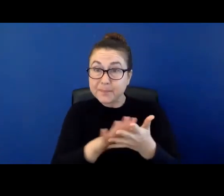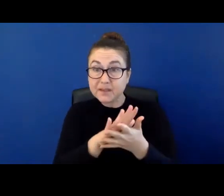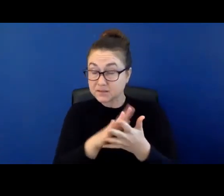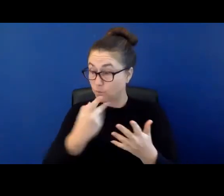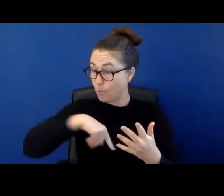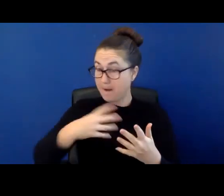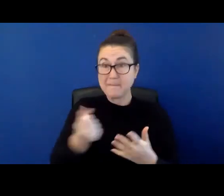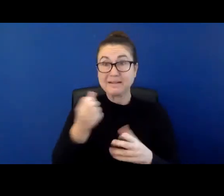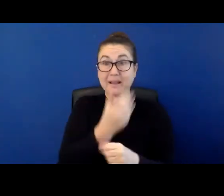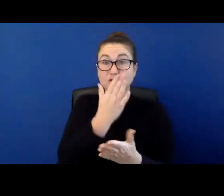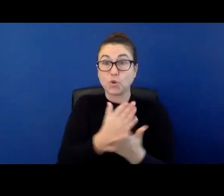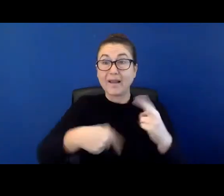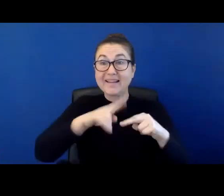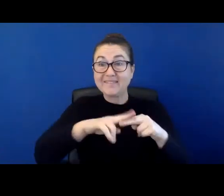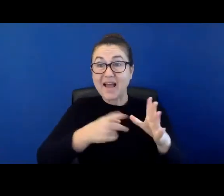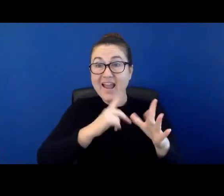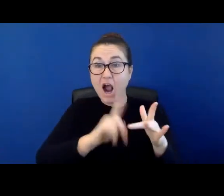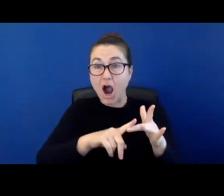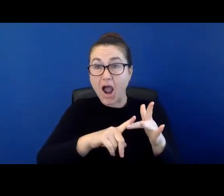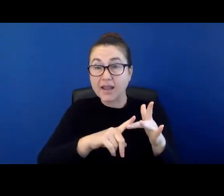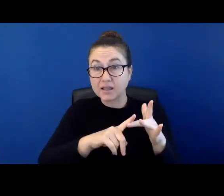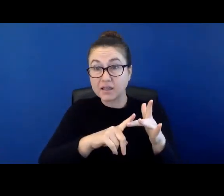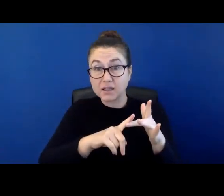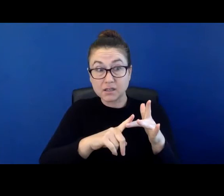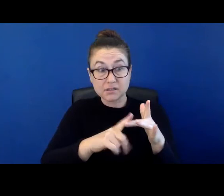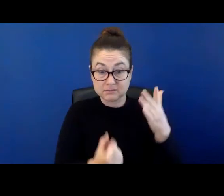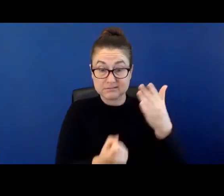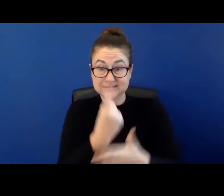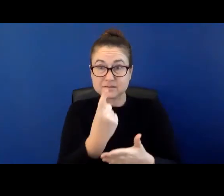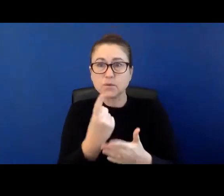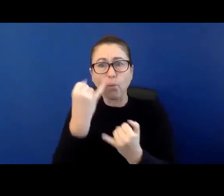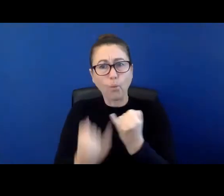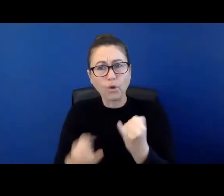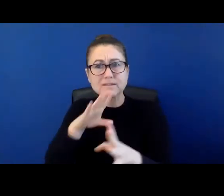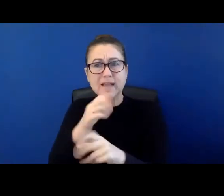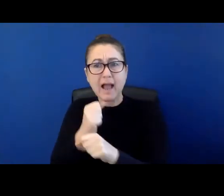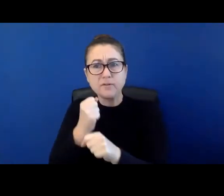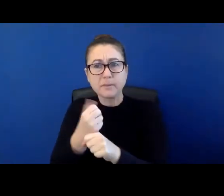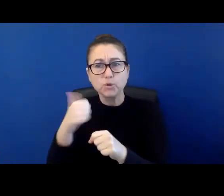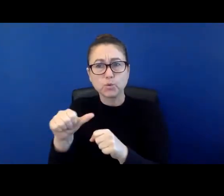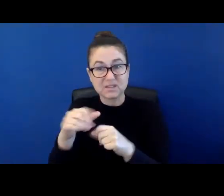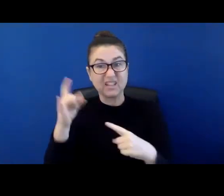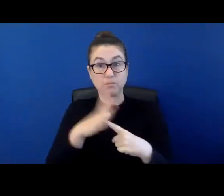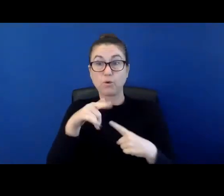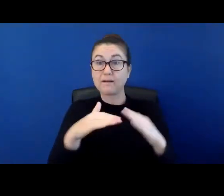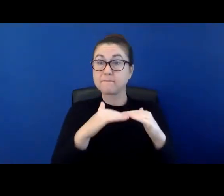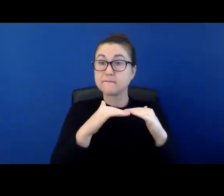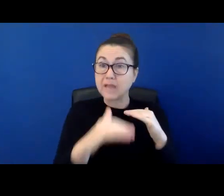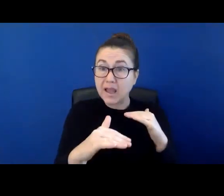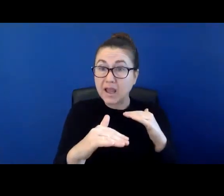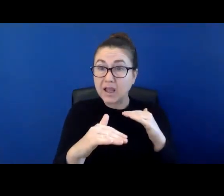AI is used, especially when it's used by government, It must be fair, it